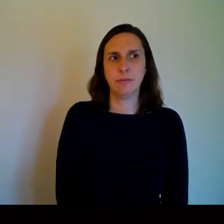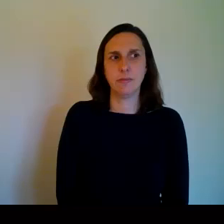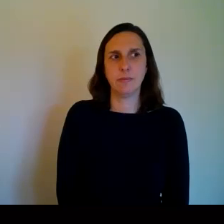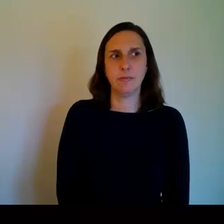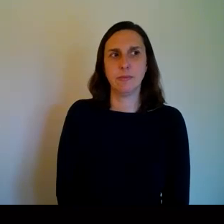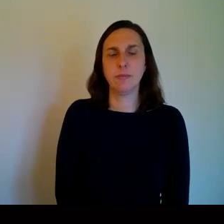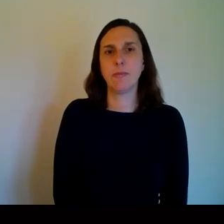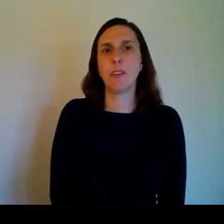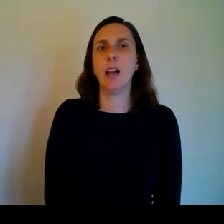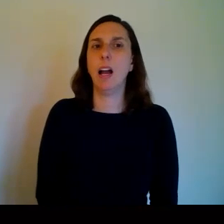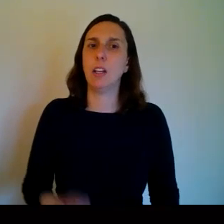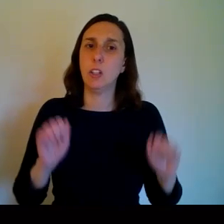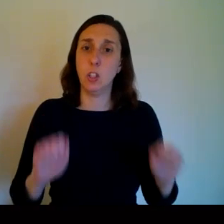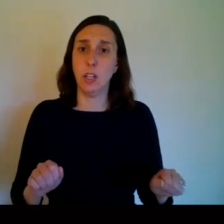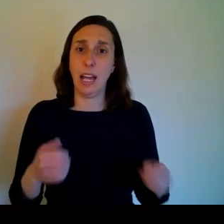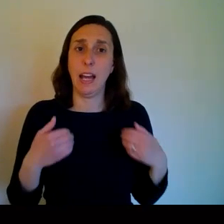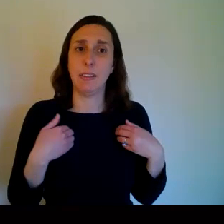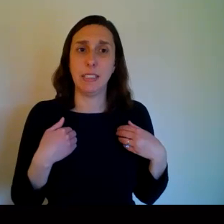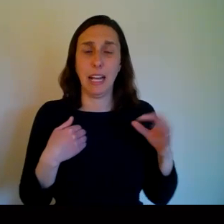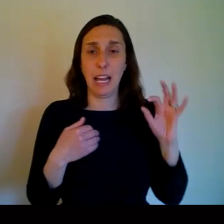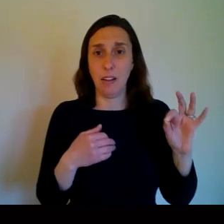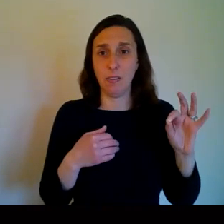F composed of G